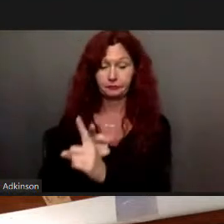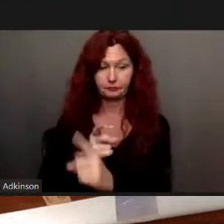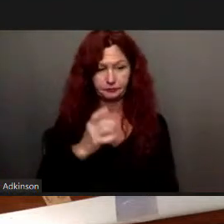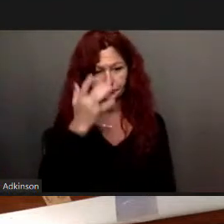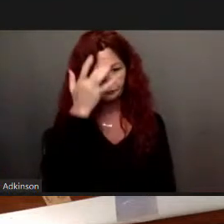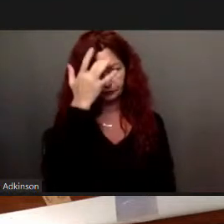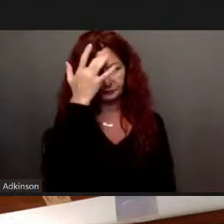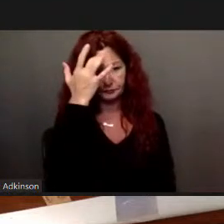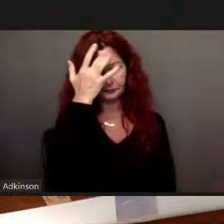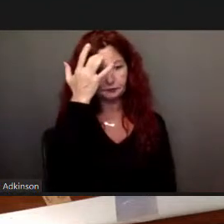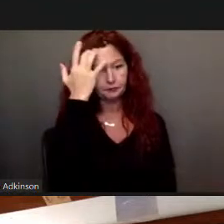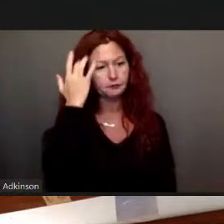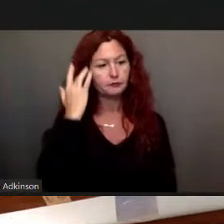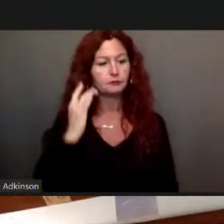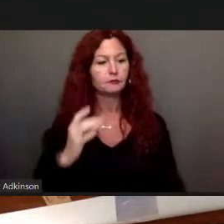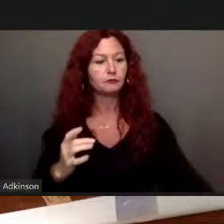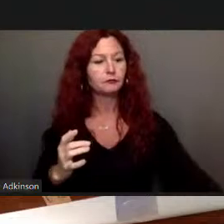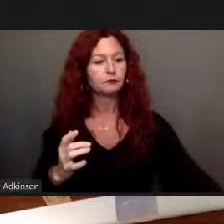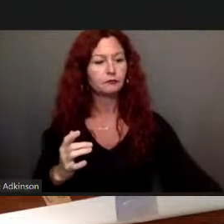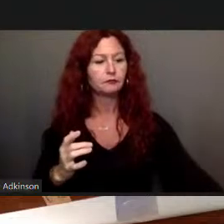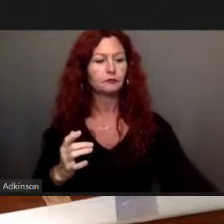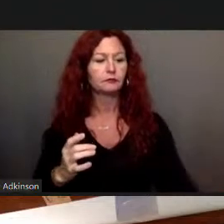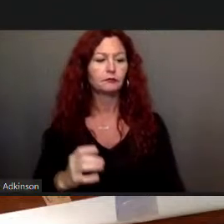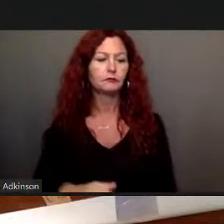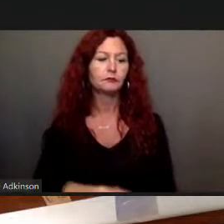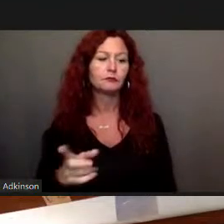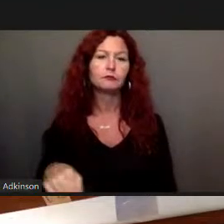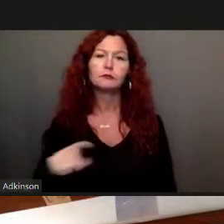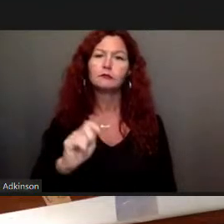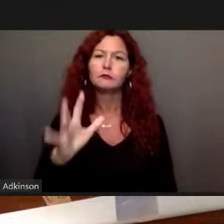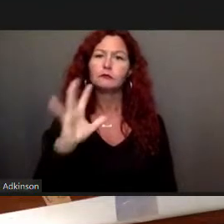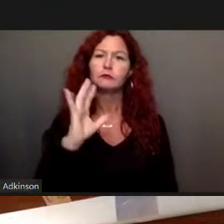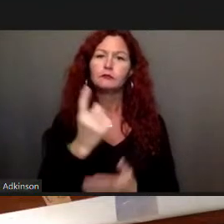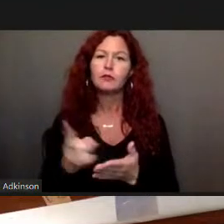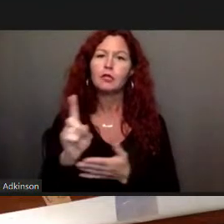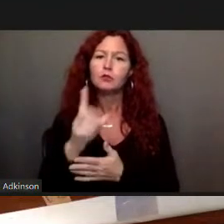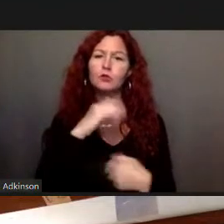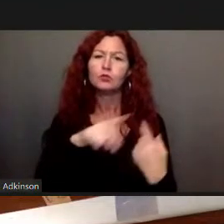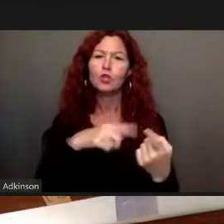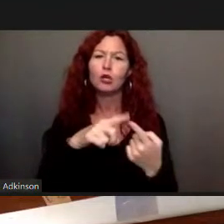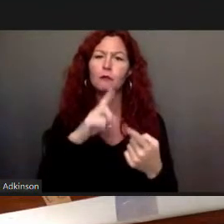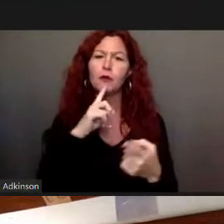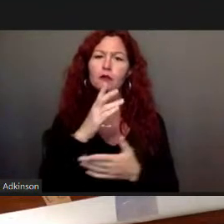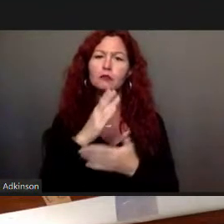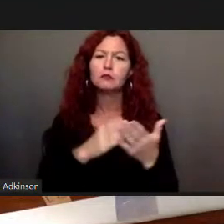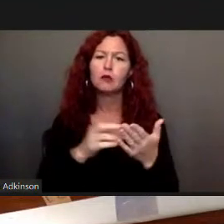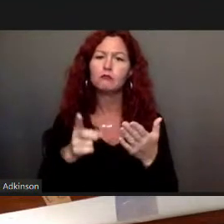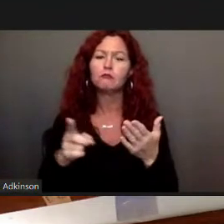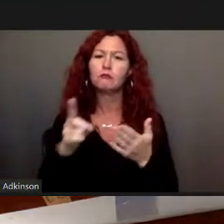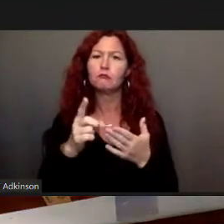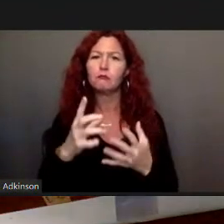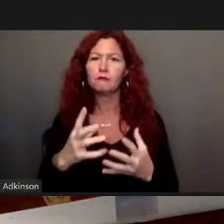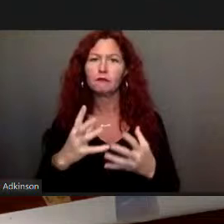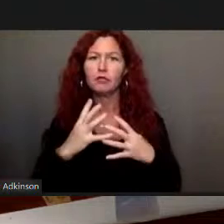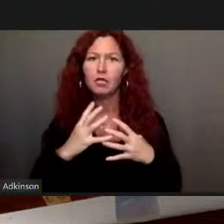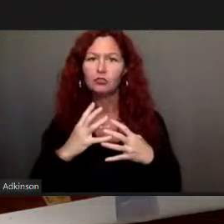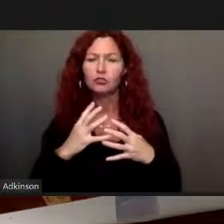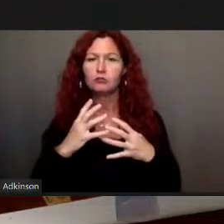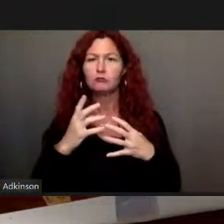spoke about the county going to start cracking down on vacation properties that were turning weekly rentals into party